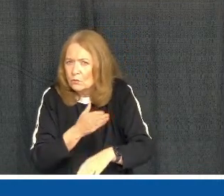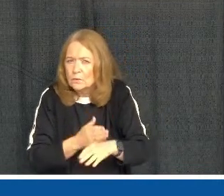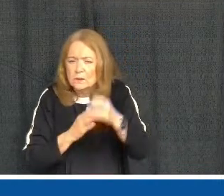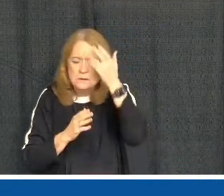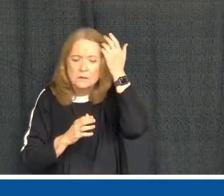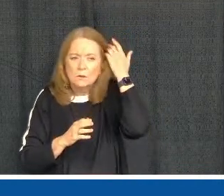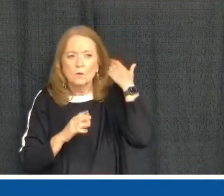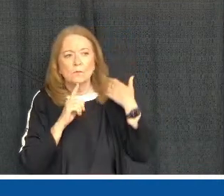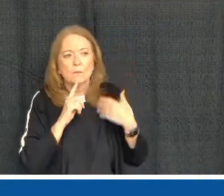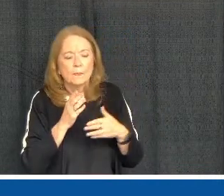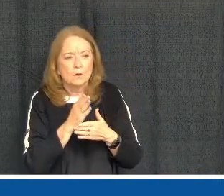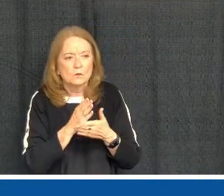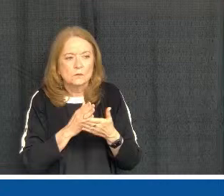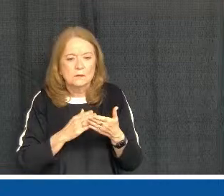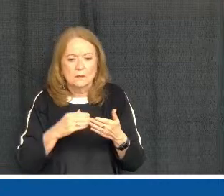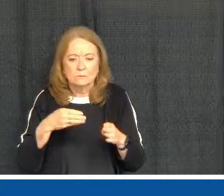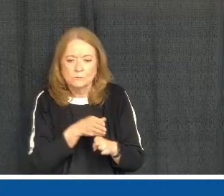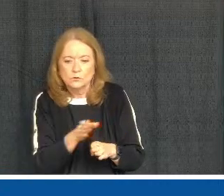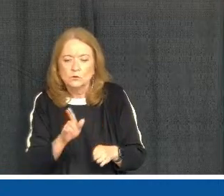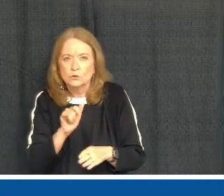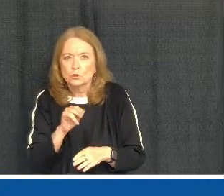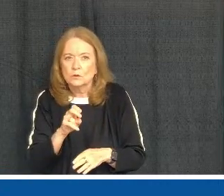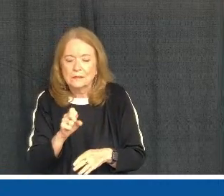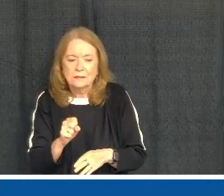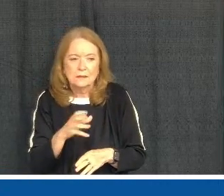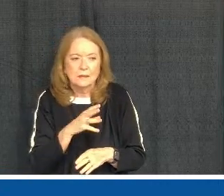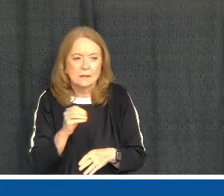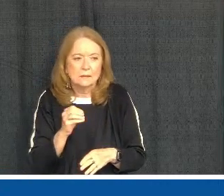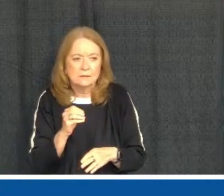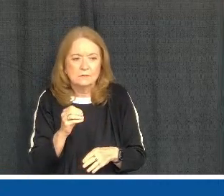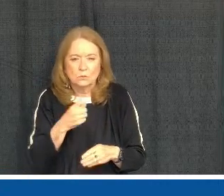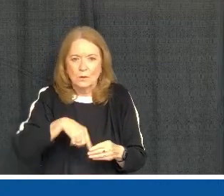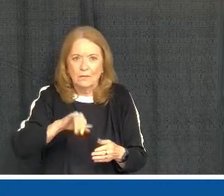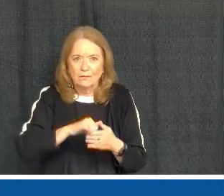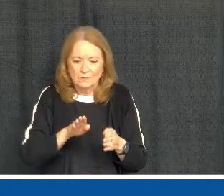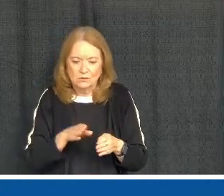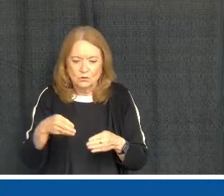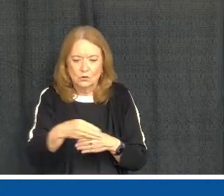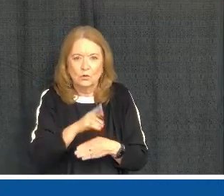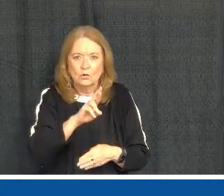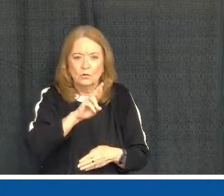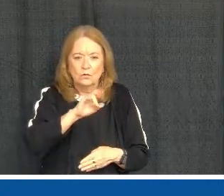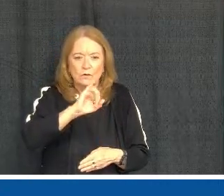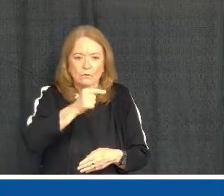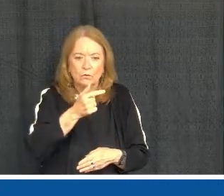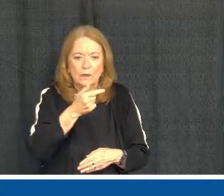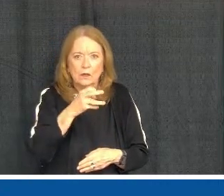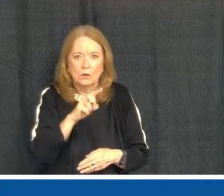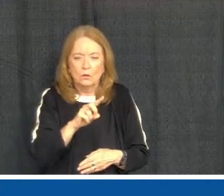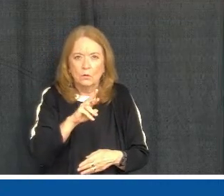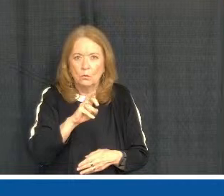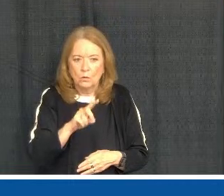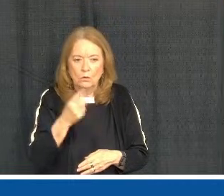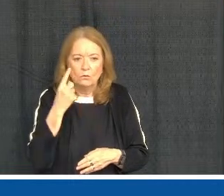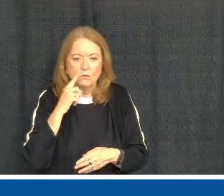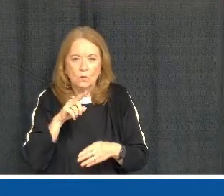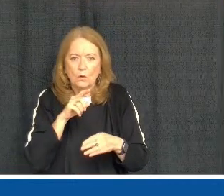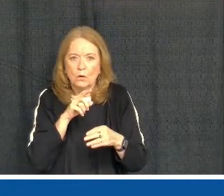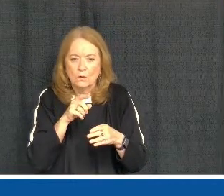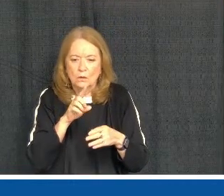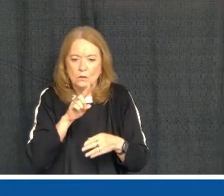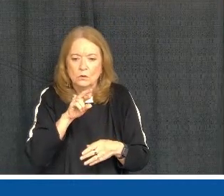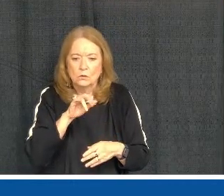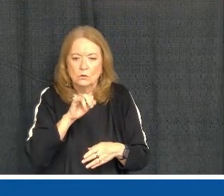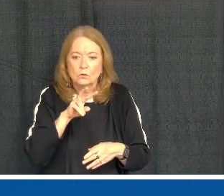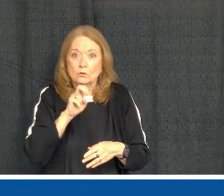some widening, turning lanes and decel lanes around this curve of Ringgold Road to accommodate their 2 driveways that was required